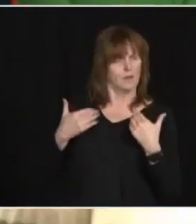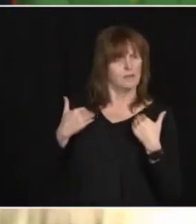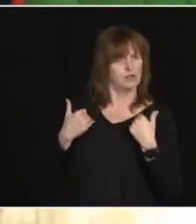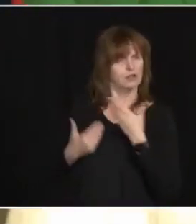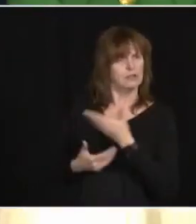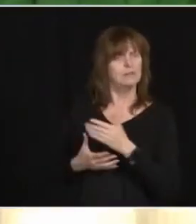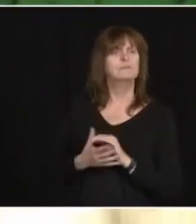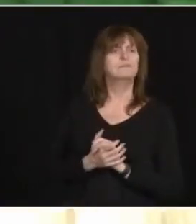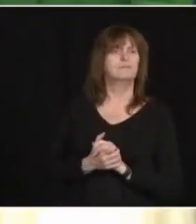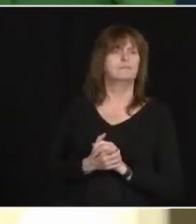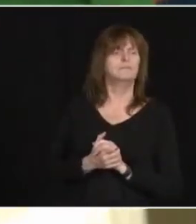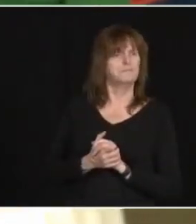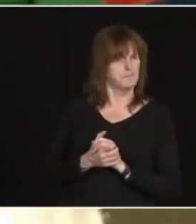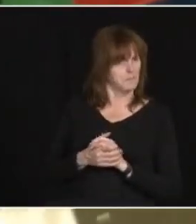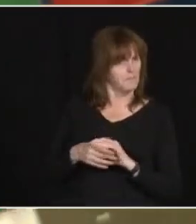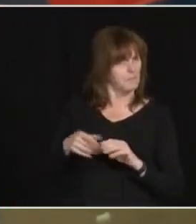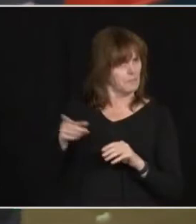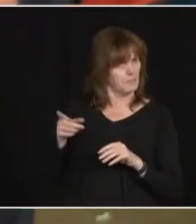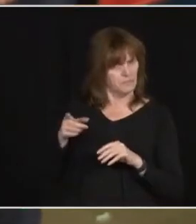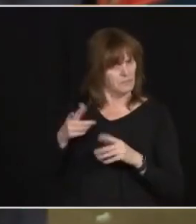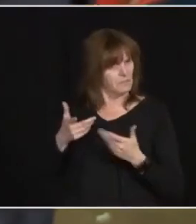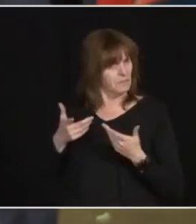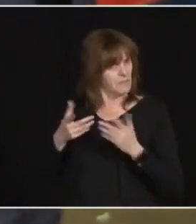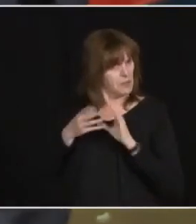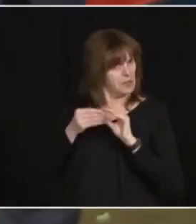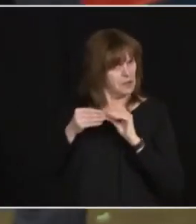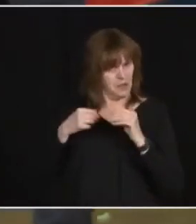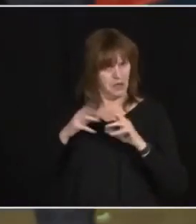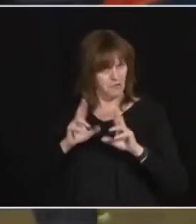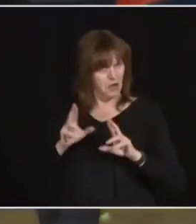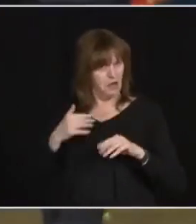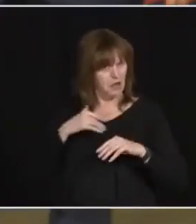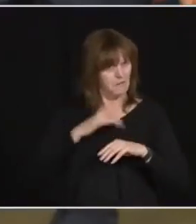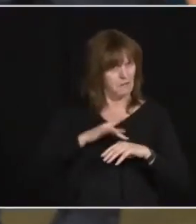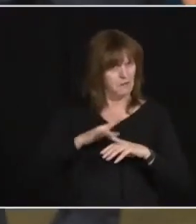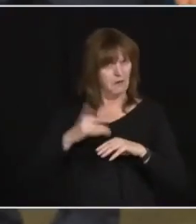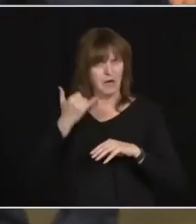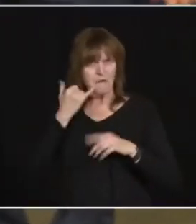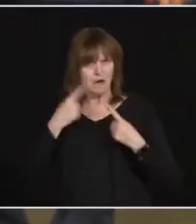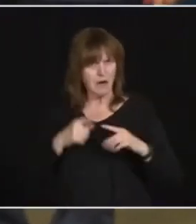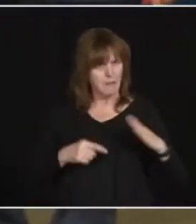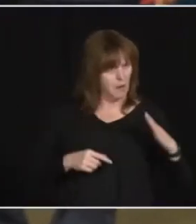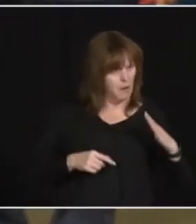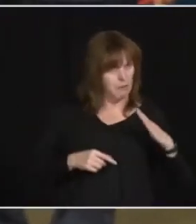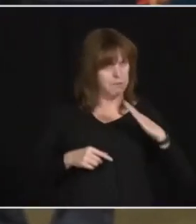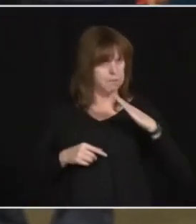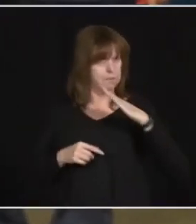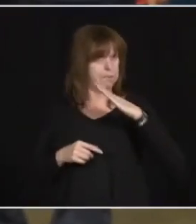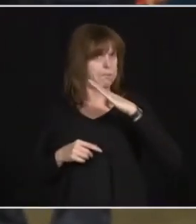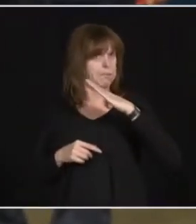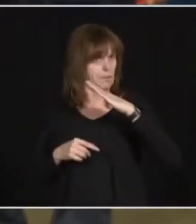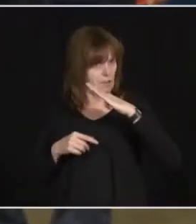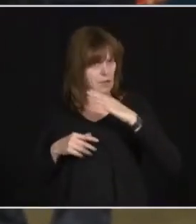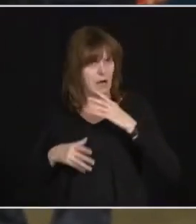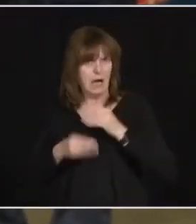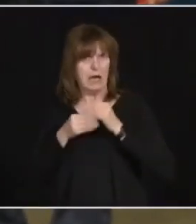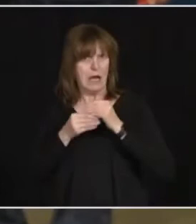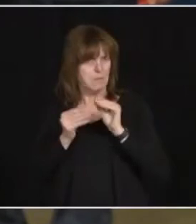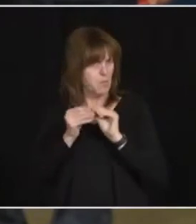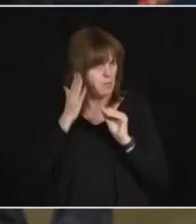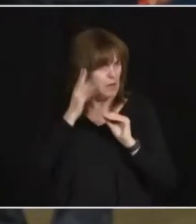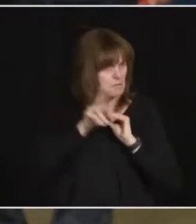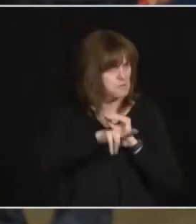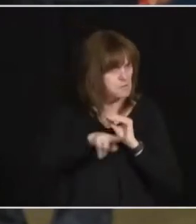for a surge of COVID-19 cases, and hence the hospital bed expansion announcement today. I'm wondering, what's the upper limit